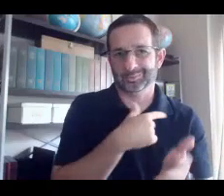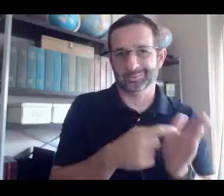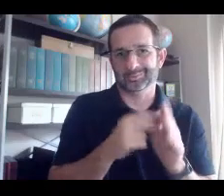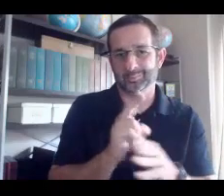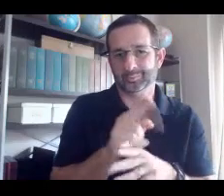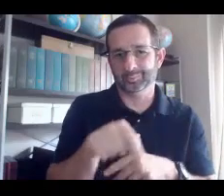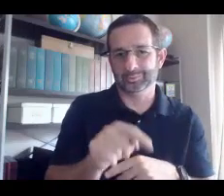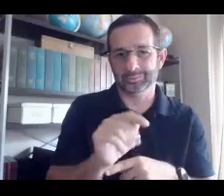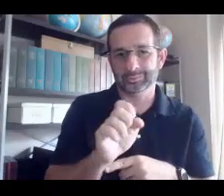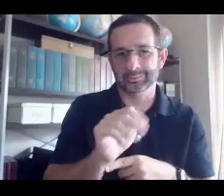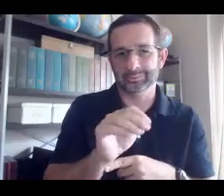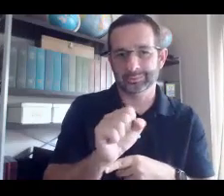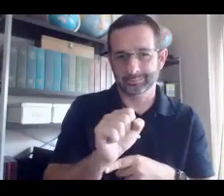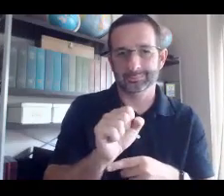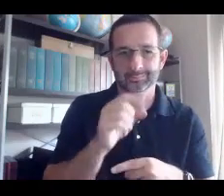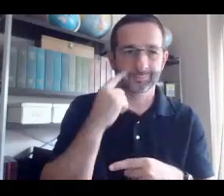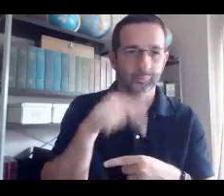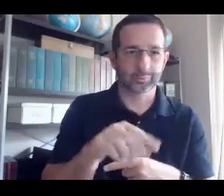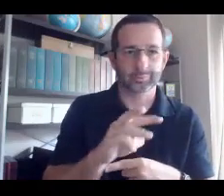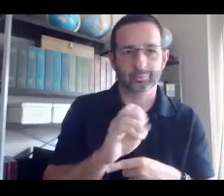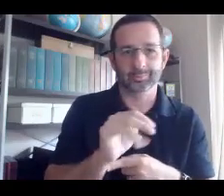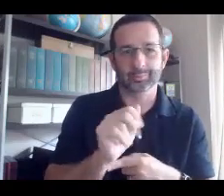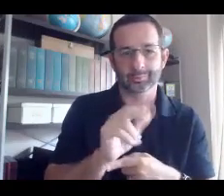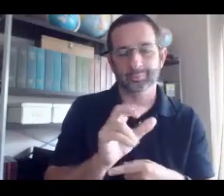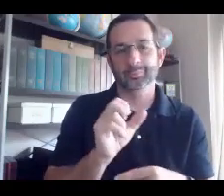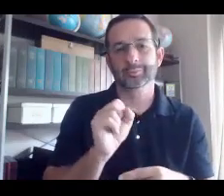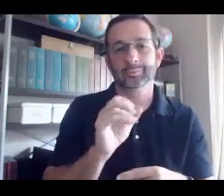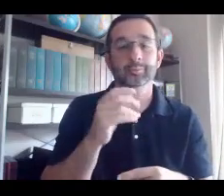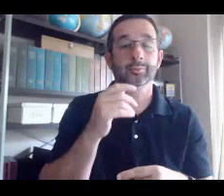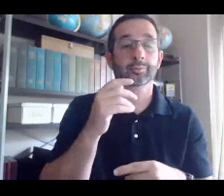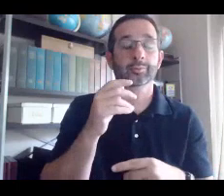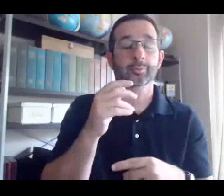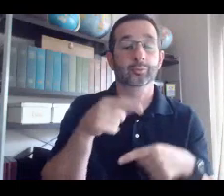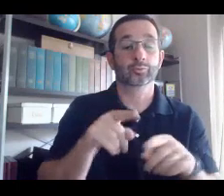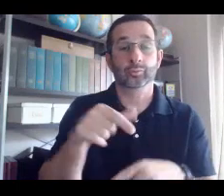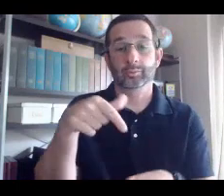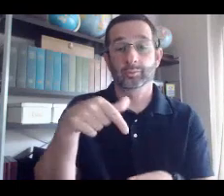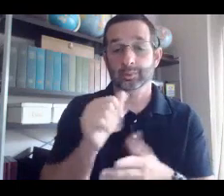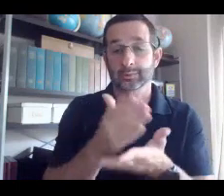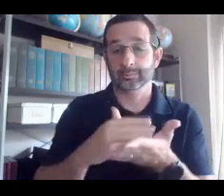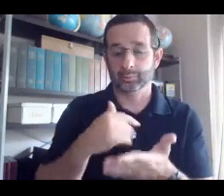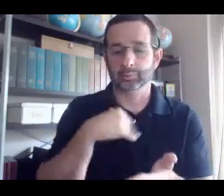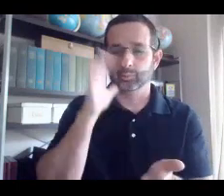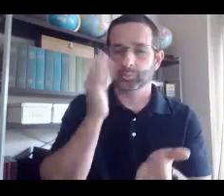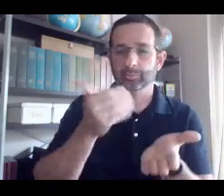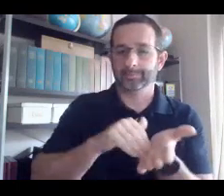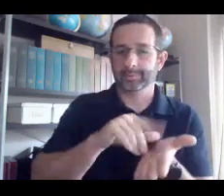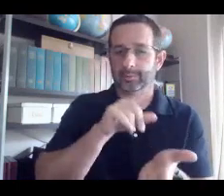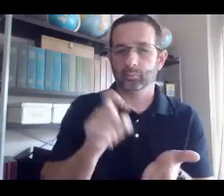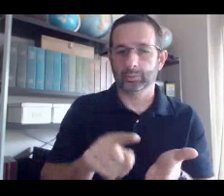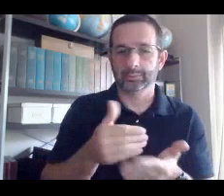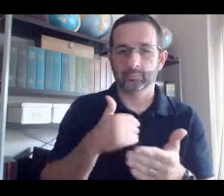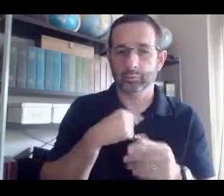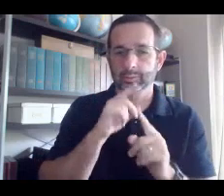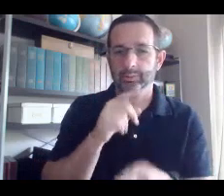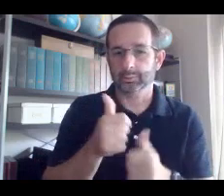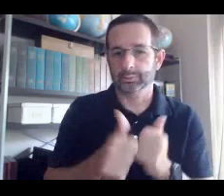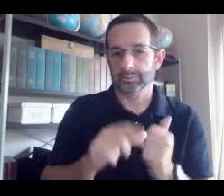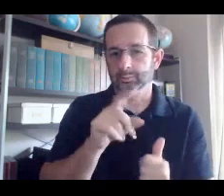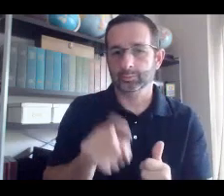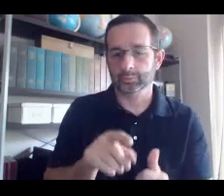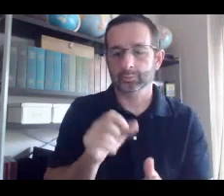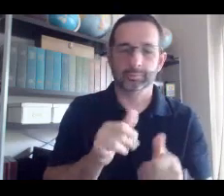be there are some limitations there. However, we are required to use Teams for this webinar. So I